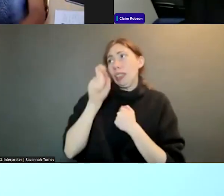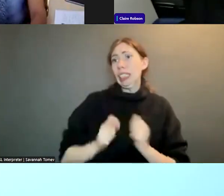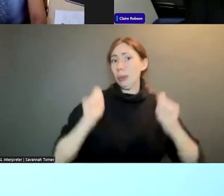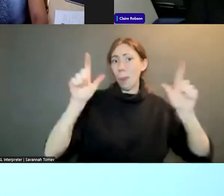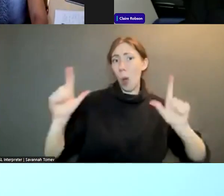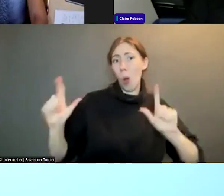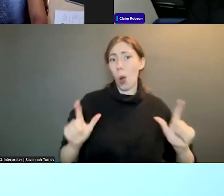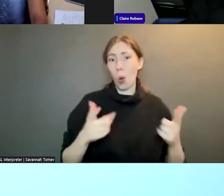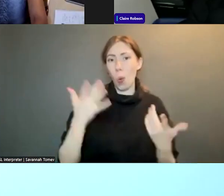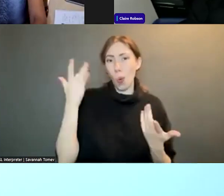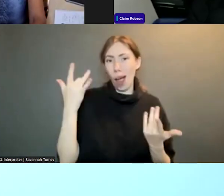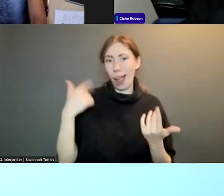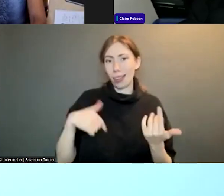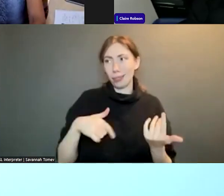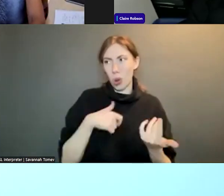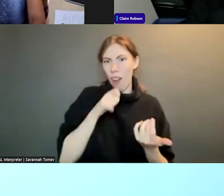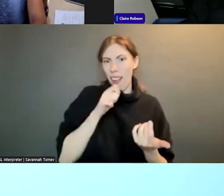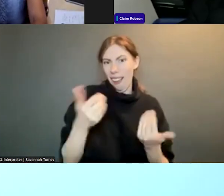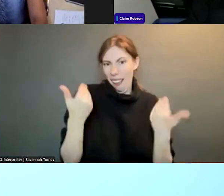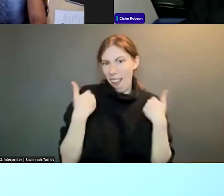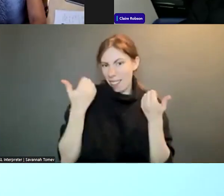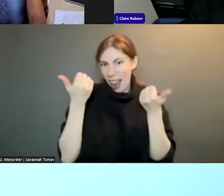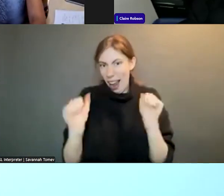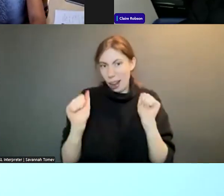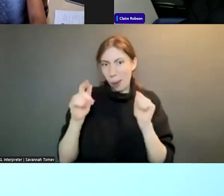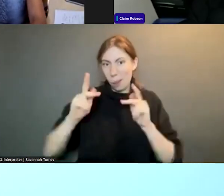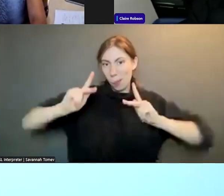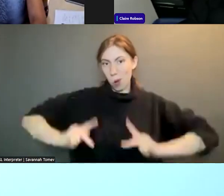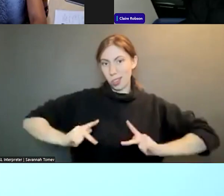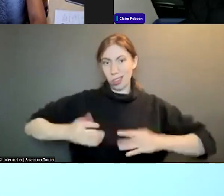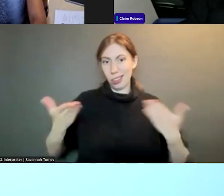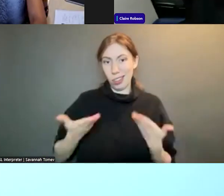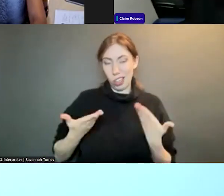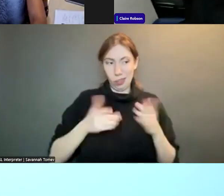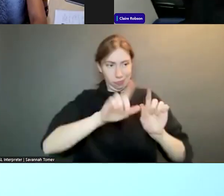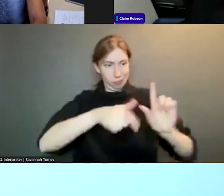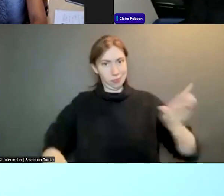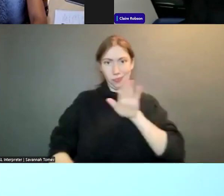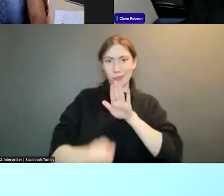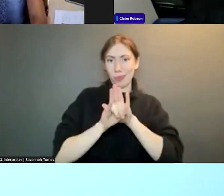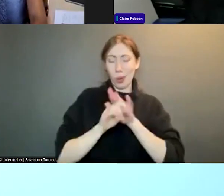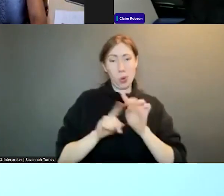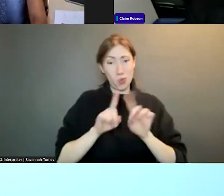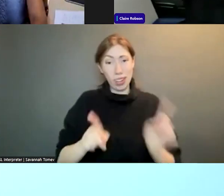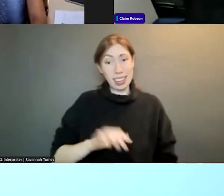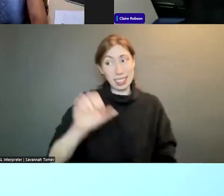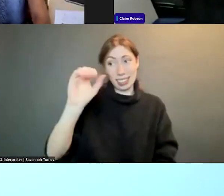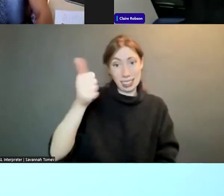wants to admit that 10% is the going rate right now.